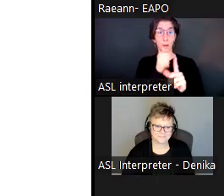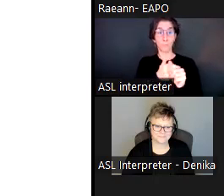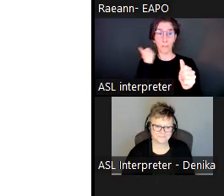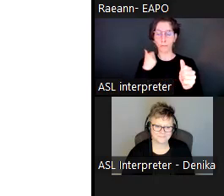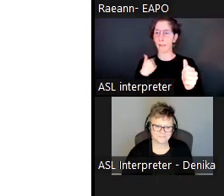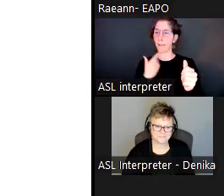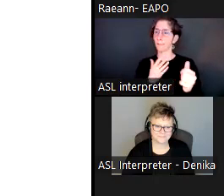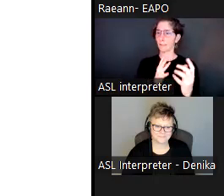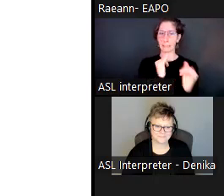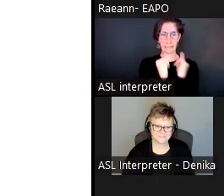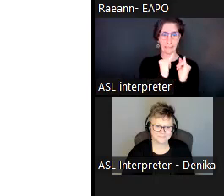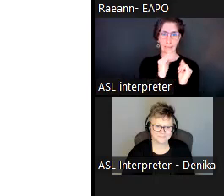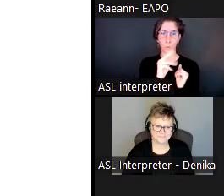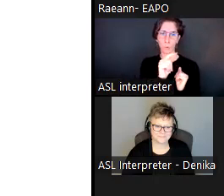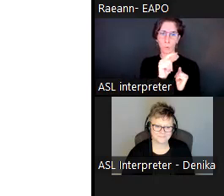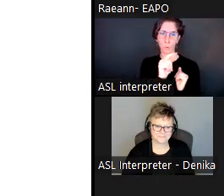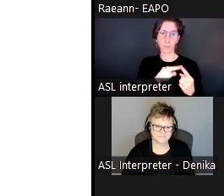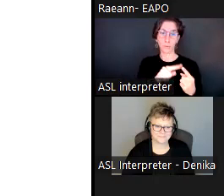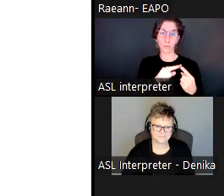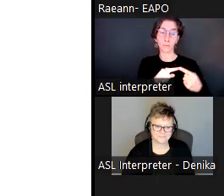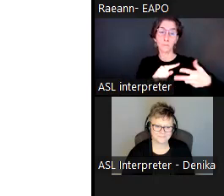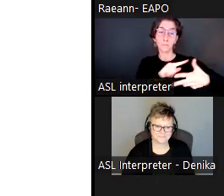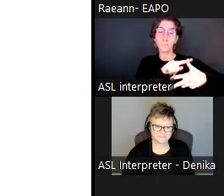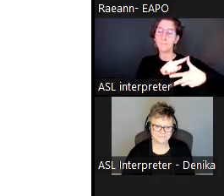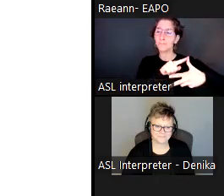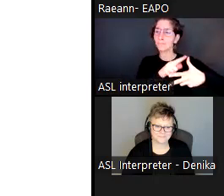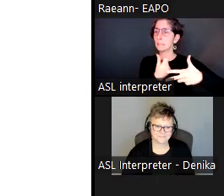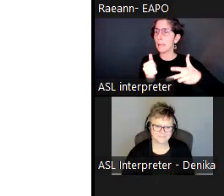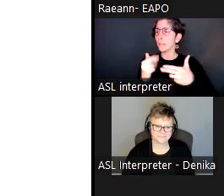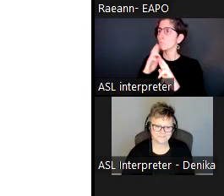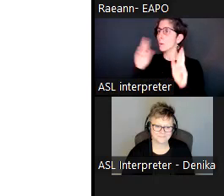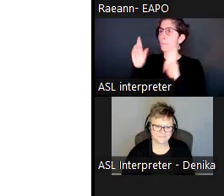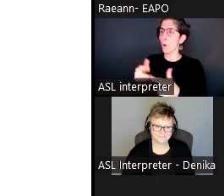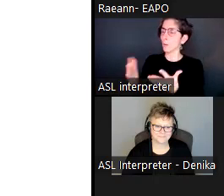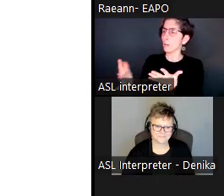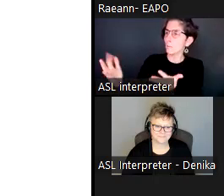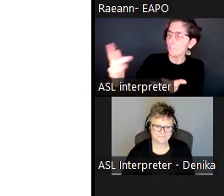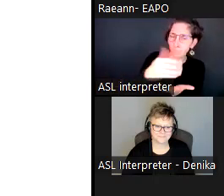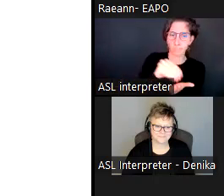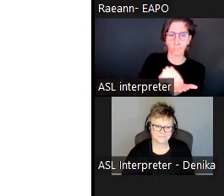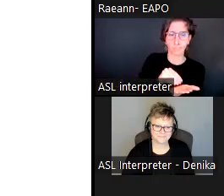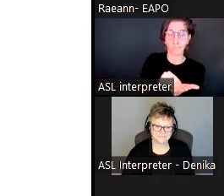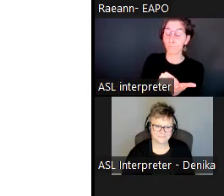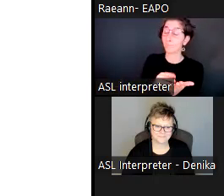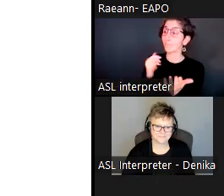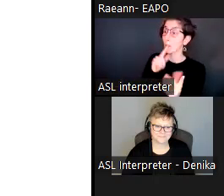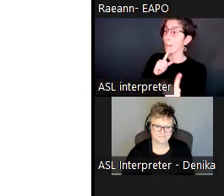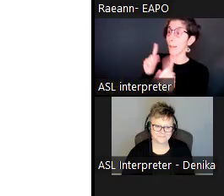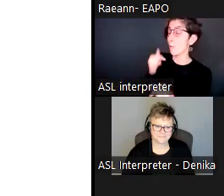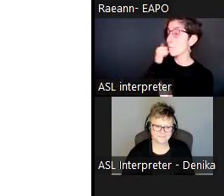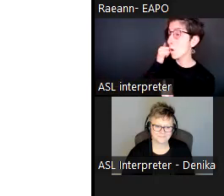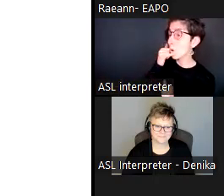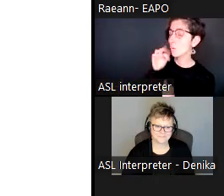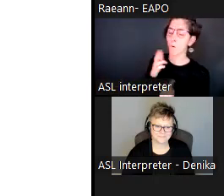Unit. So this unit handles all the incoming reports of fraud, either by telephone or on